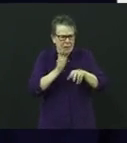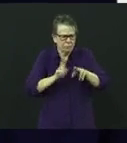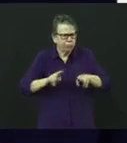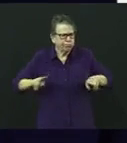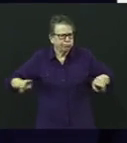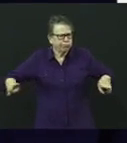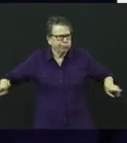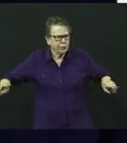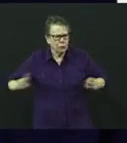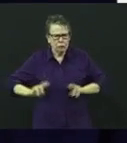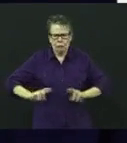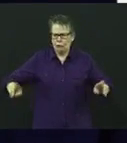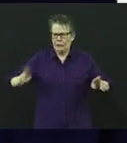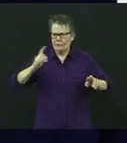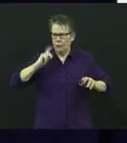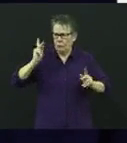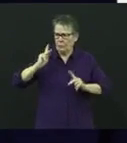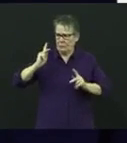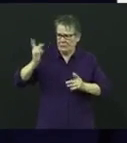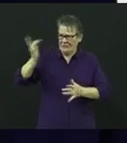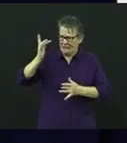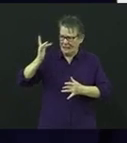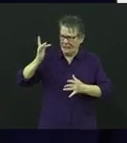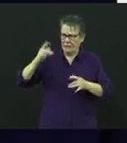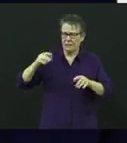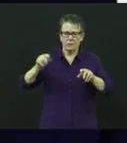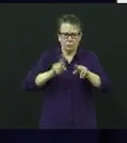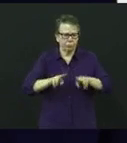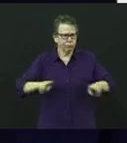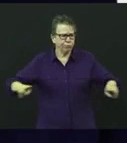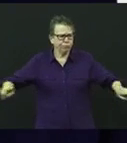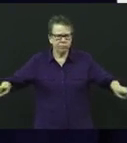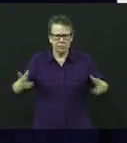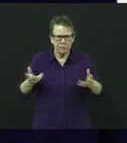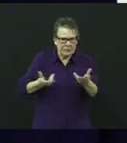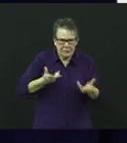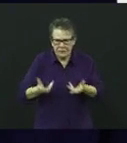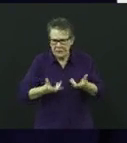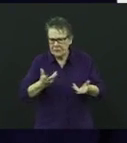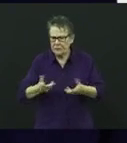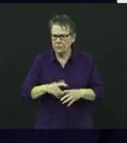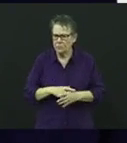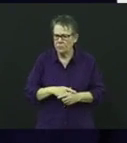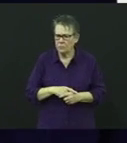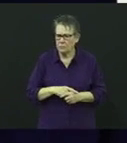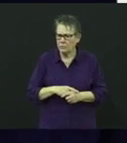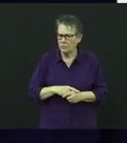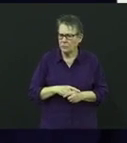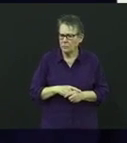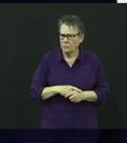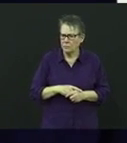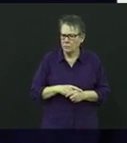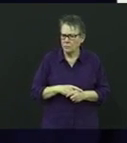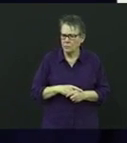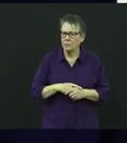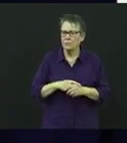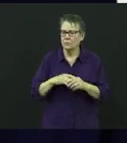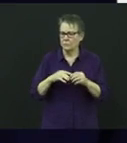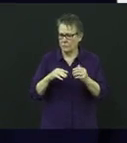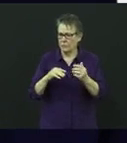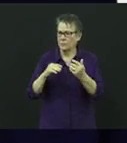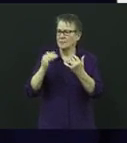state. There were 5 new deaths in Bergen County alone, 3 in Morris County, 3 in